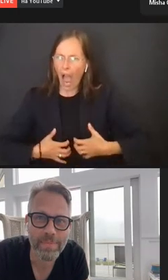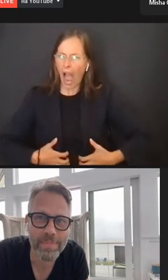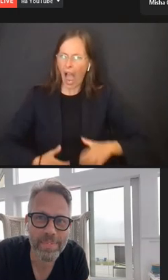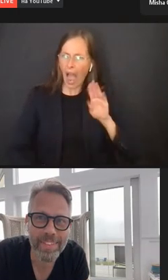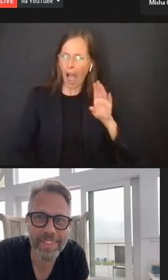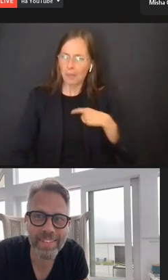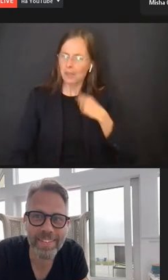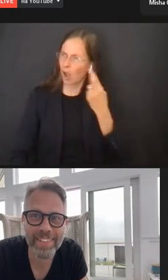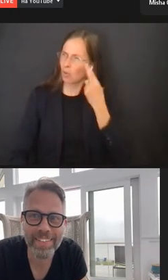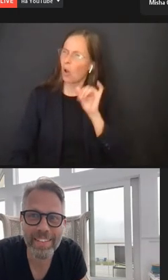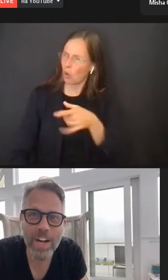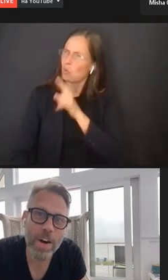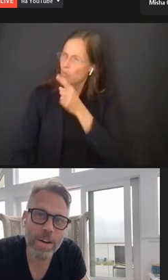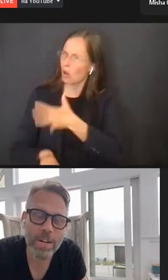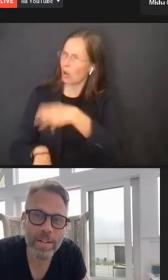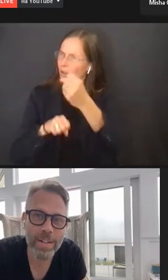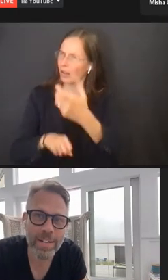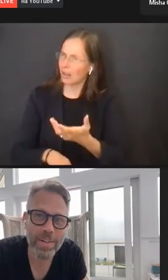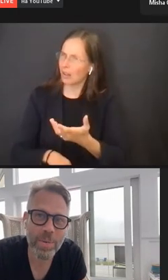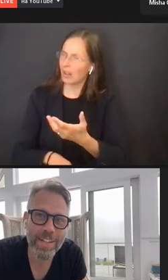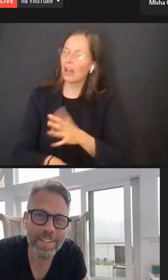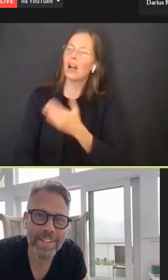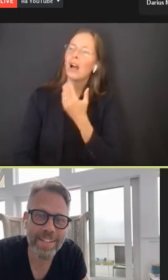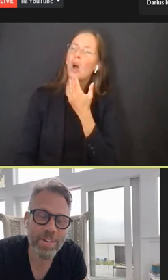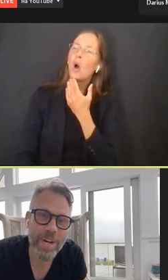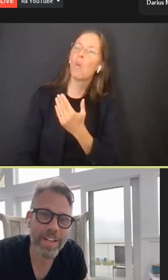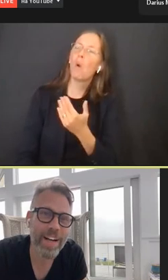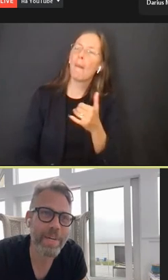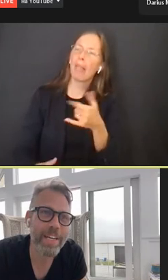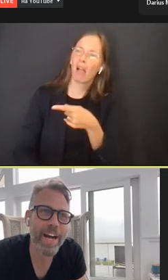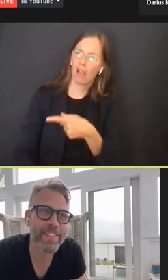been co-opted. Well played, Darius. Well played.